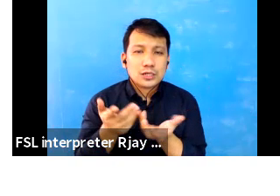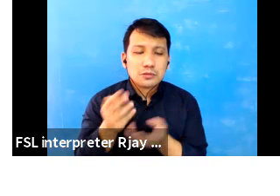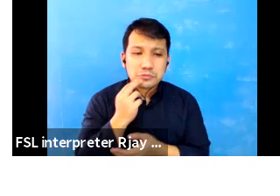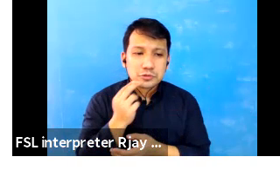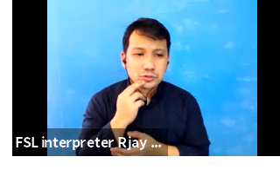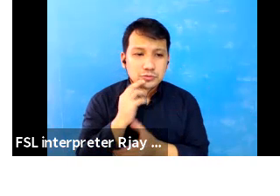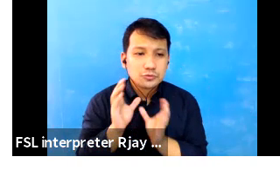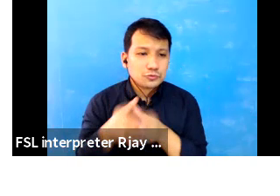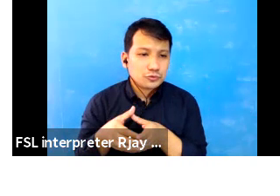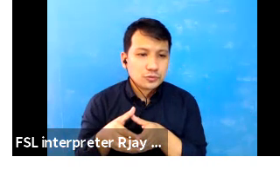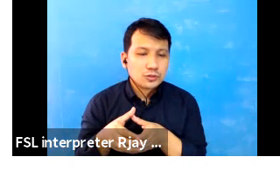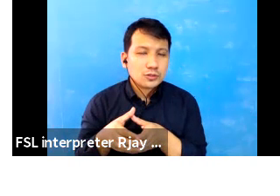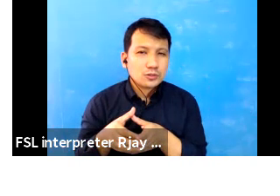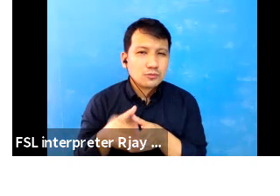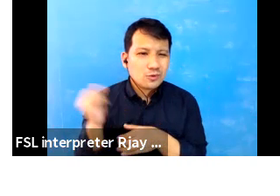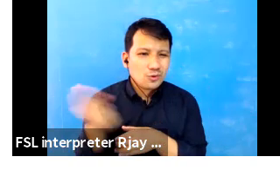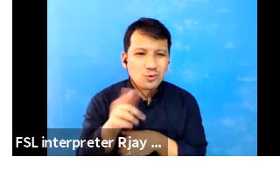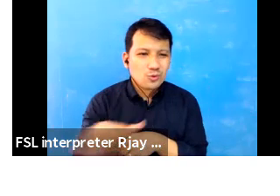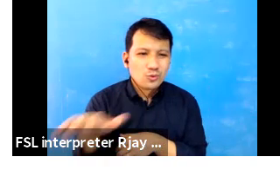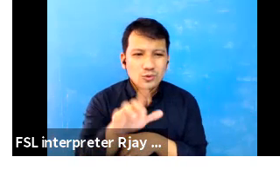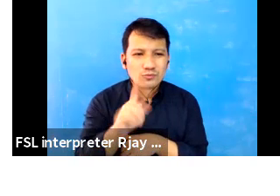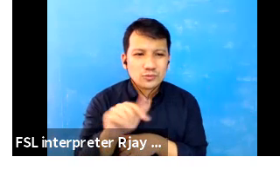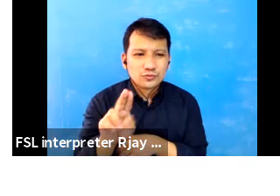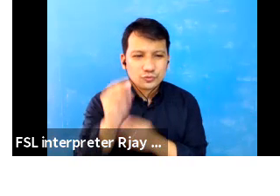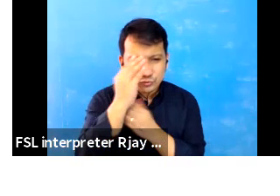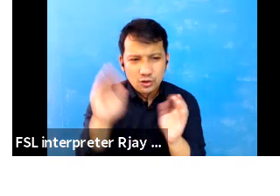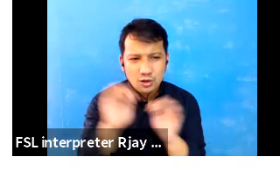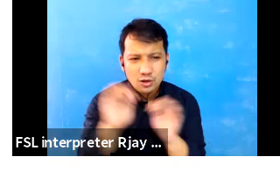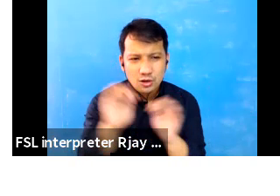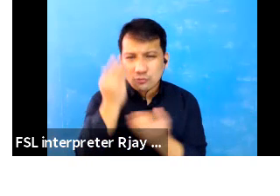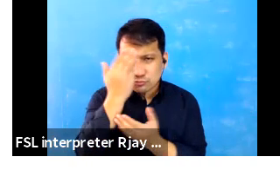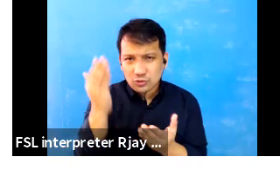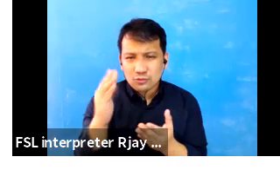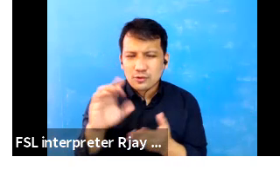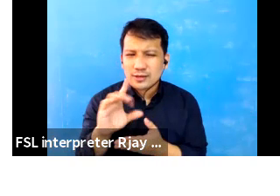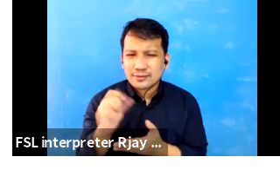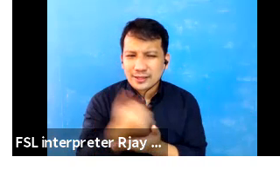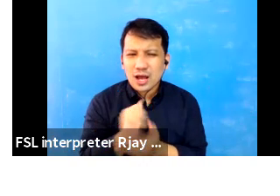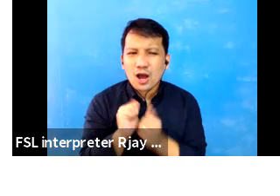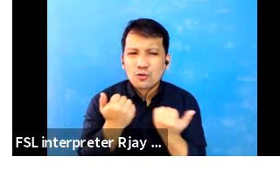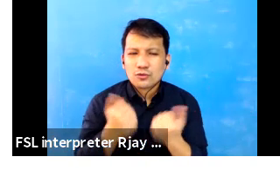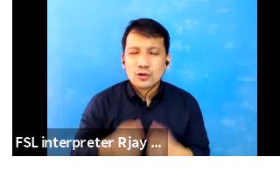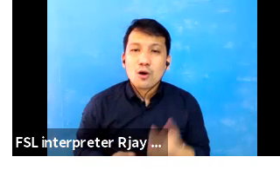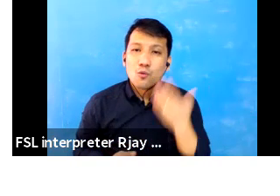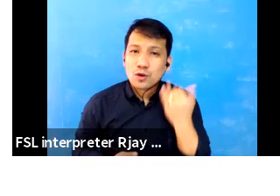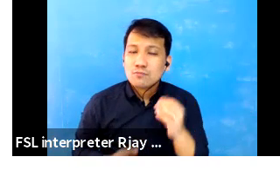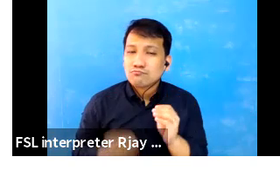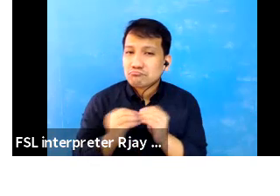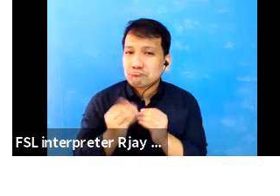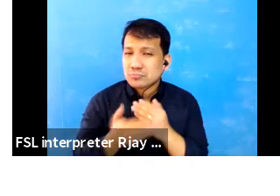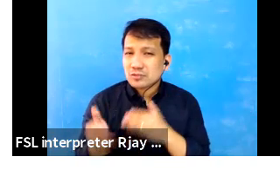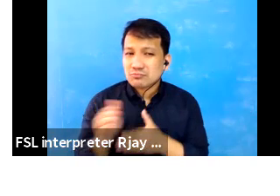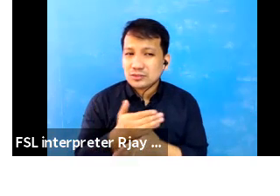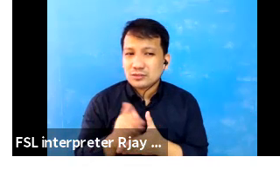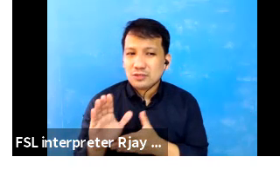nutrition committees in all of the LGUs, how good our data is, because most of the time, some of